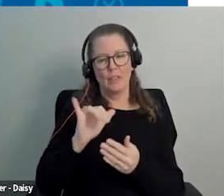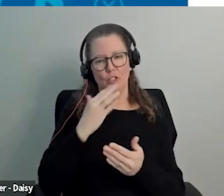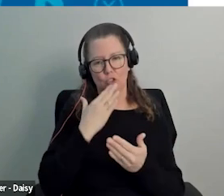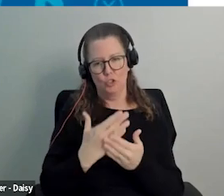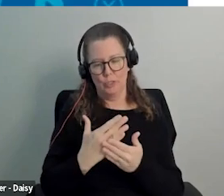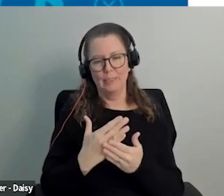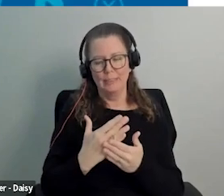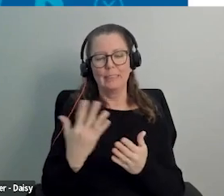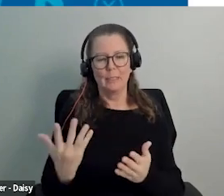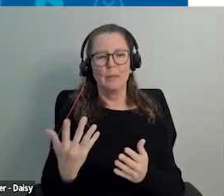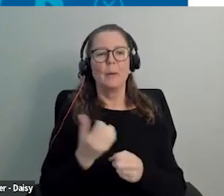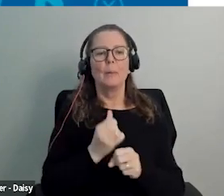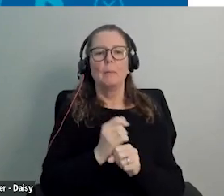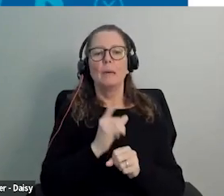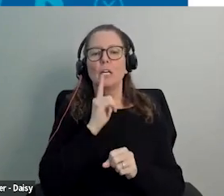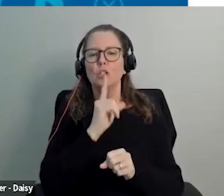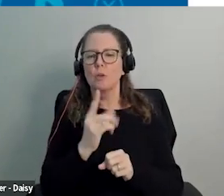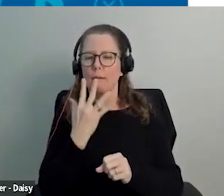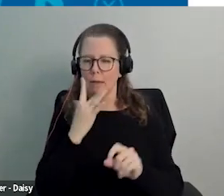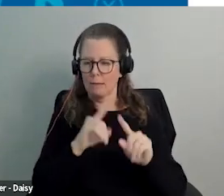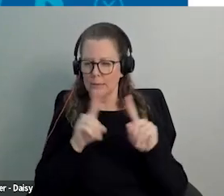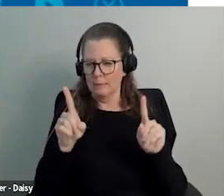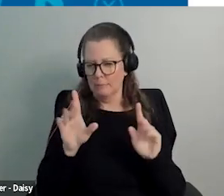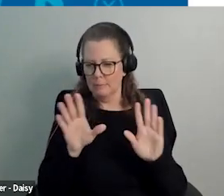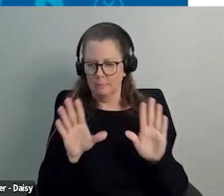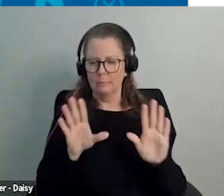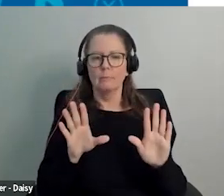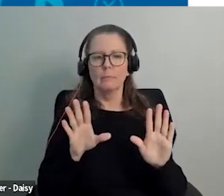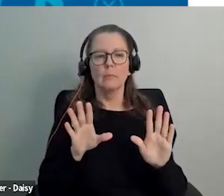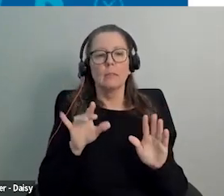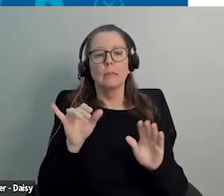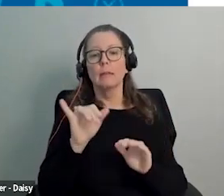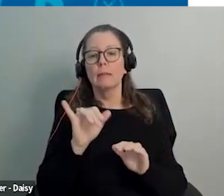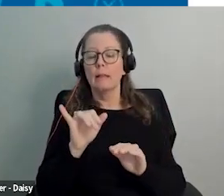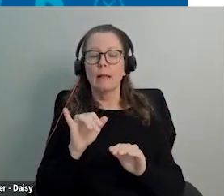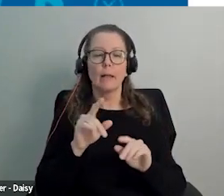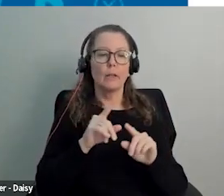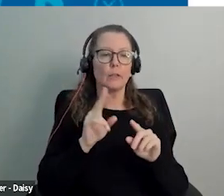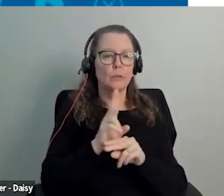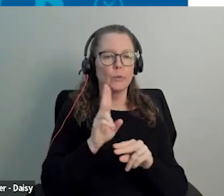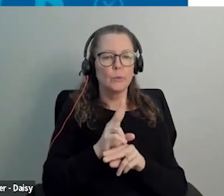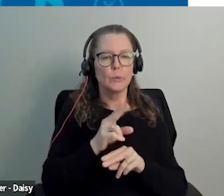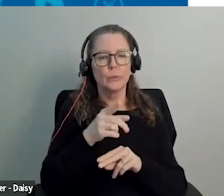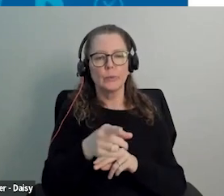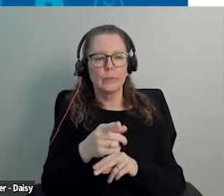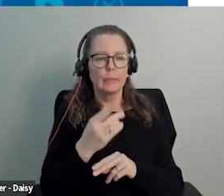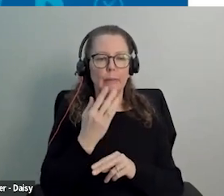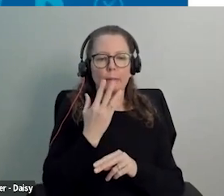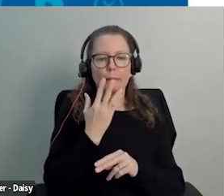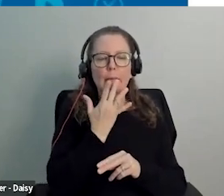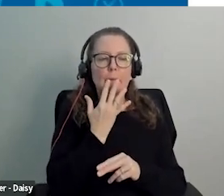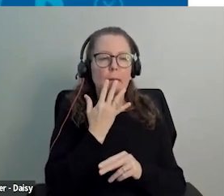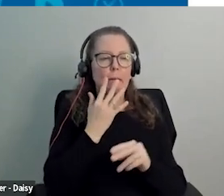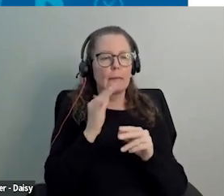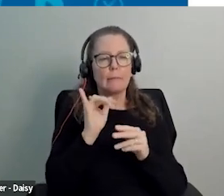color contrast is there. If you're using anything like a carousel on a website or